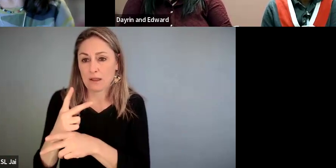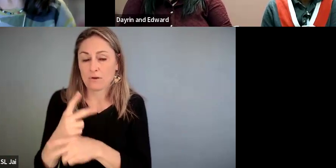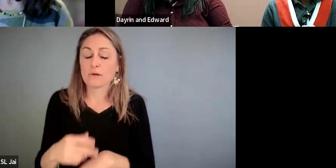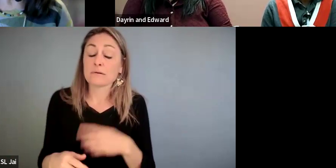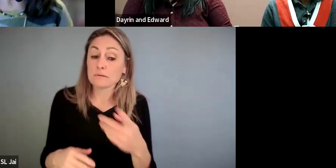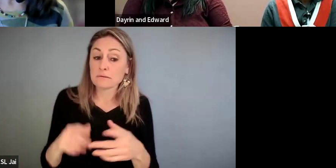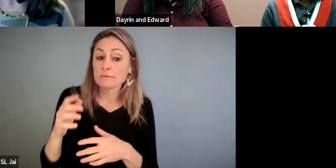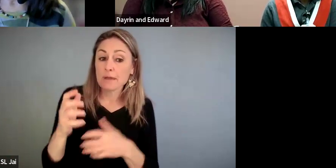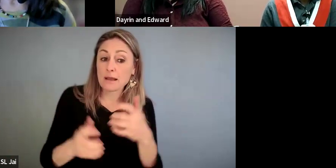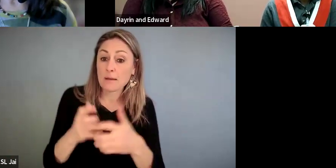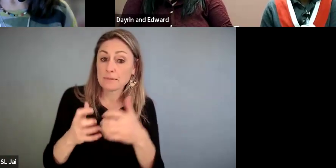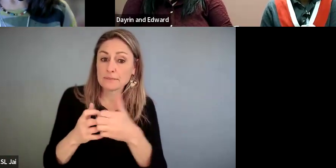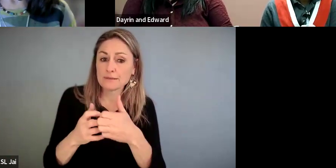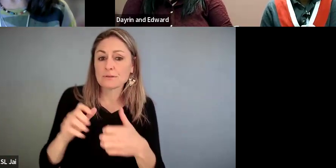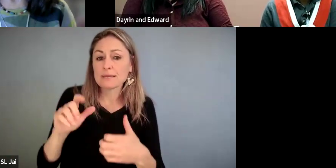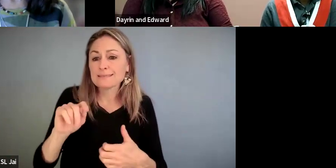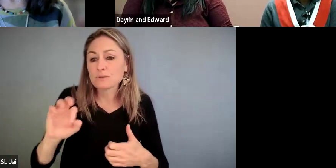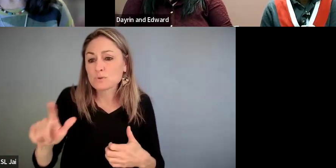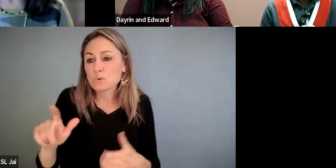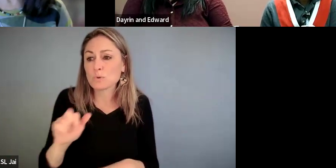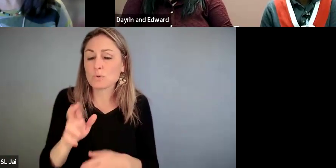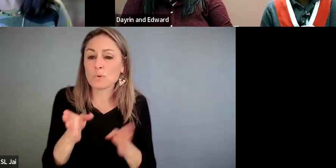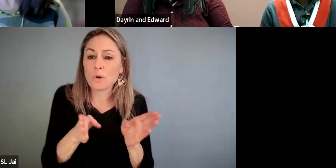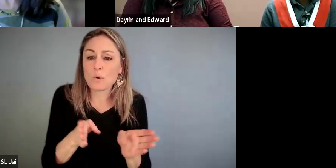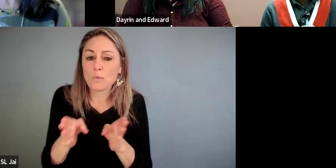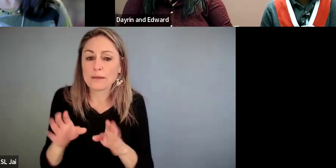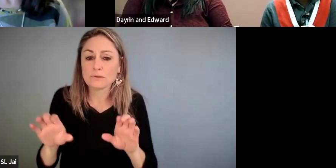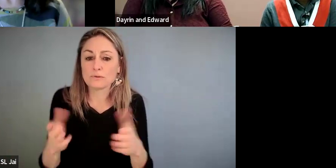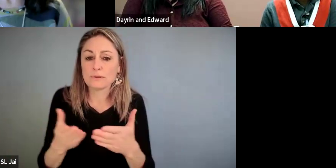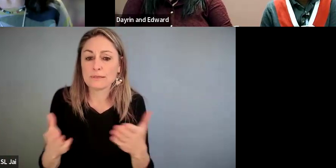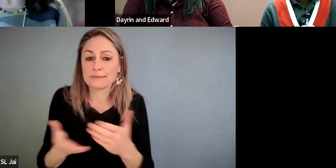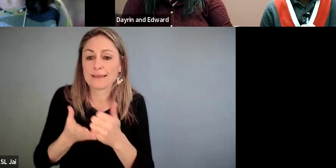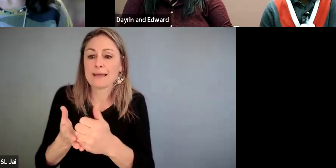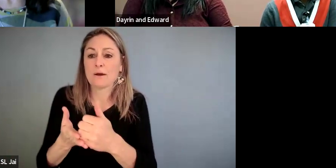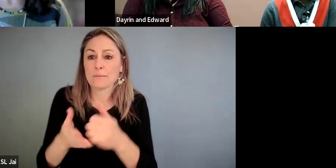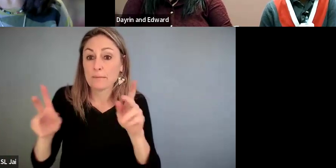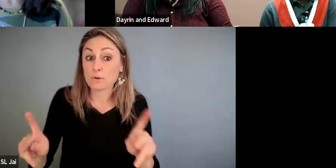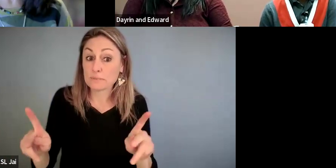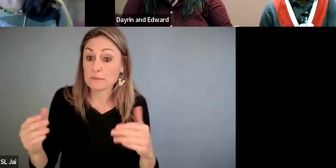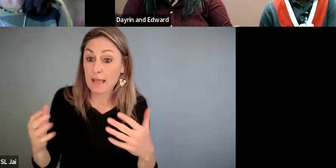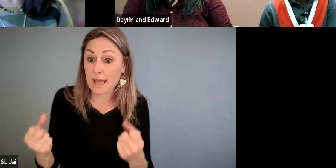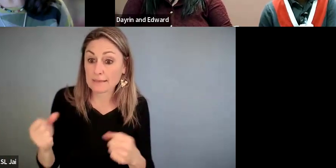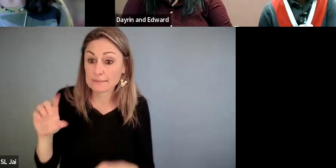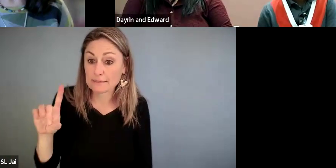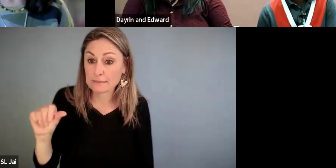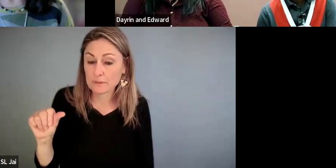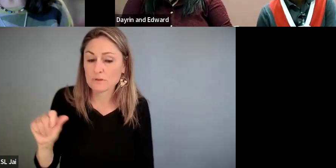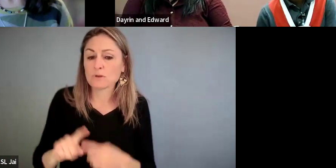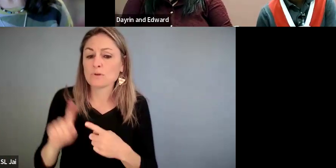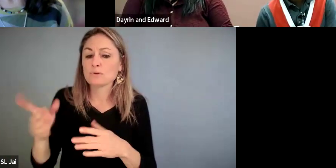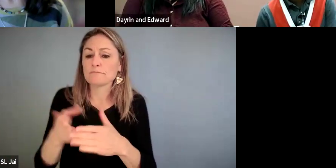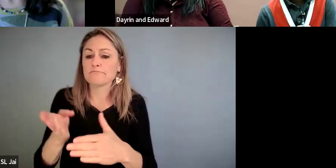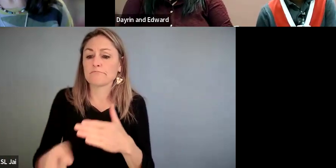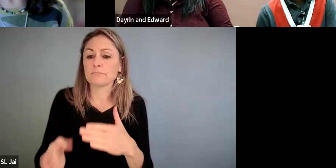a tool, service, or a way to doing things that can help a person with disabilities to complete their